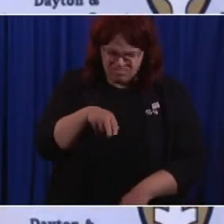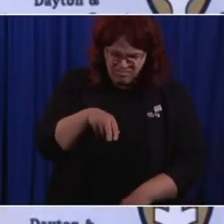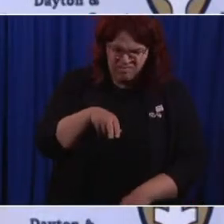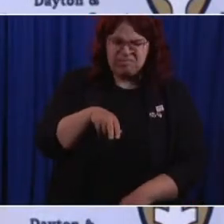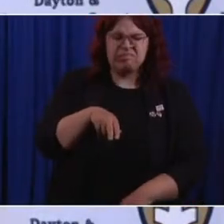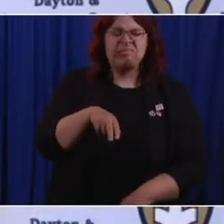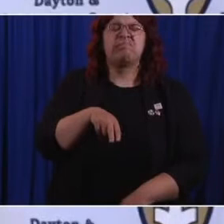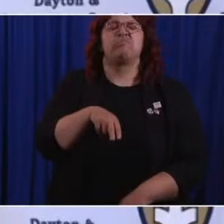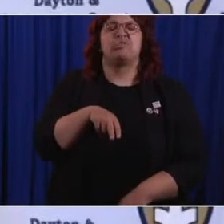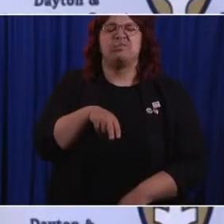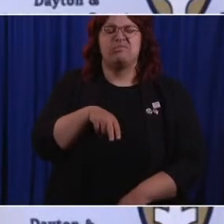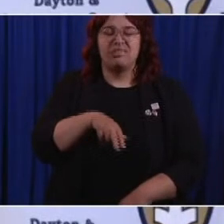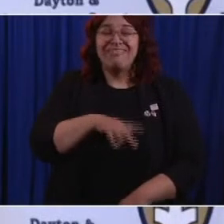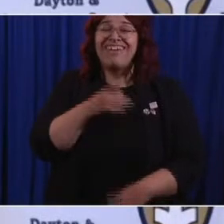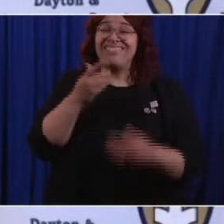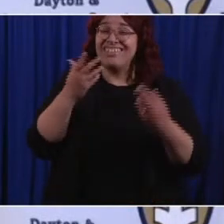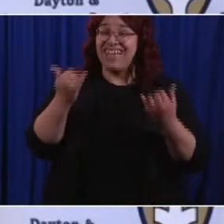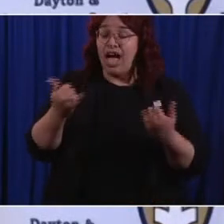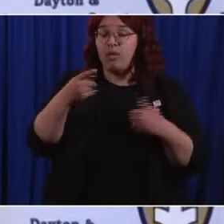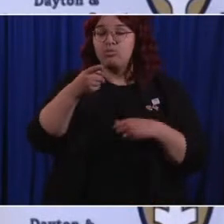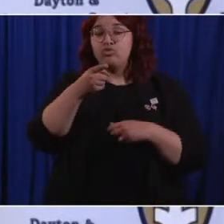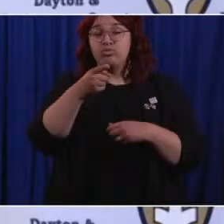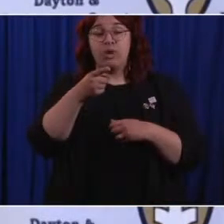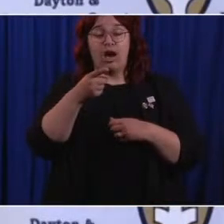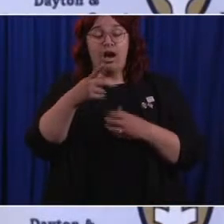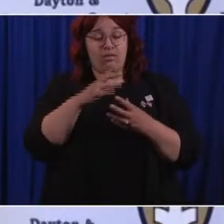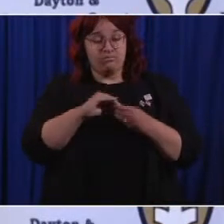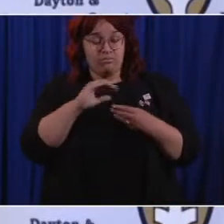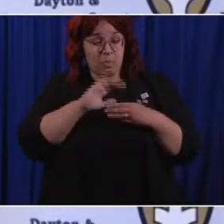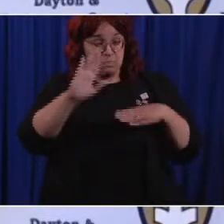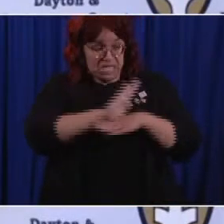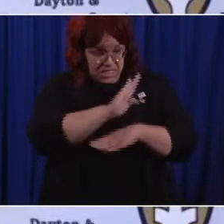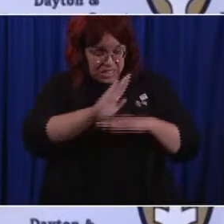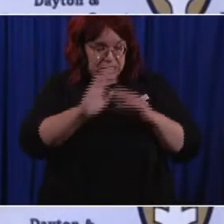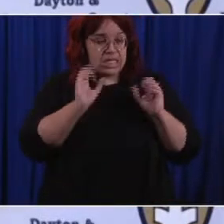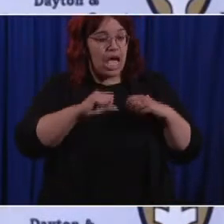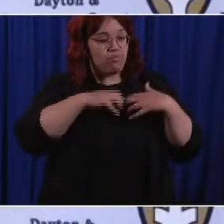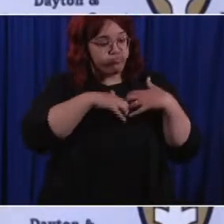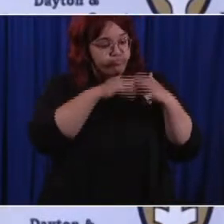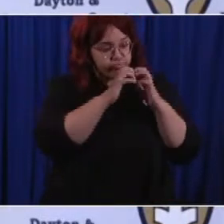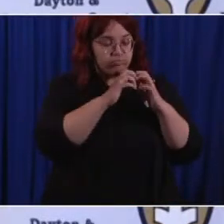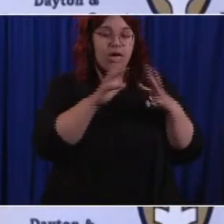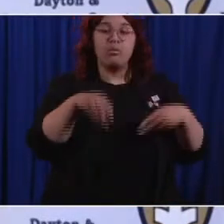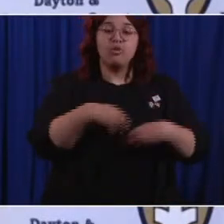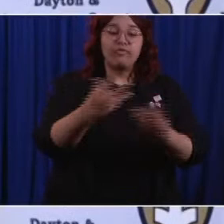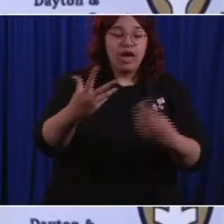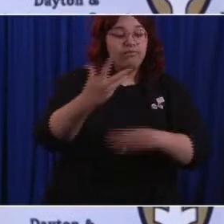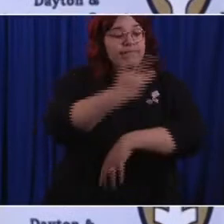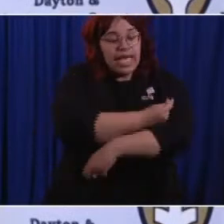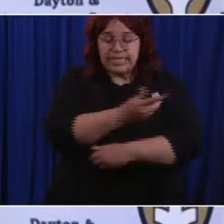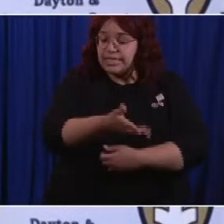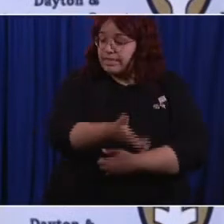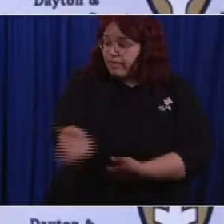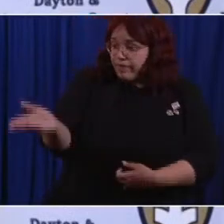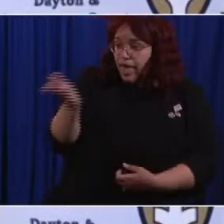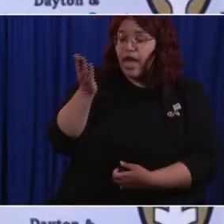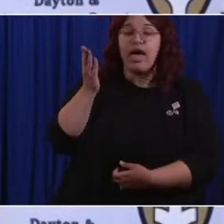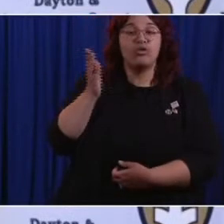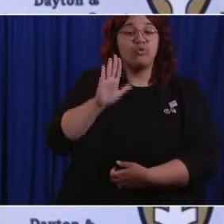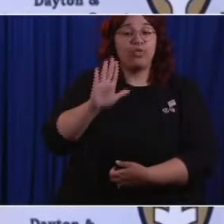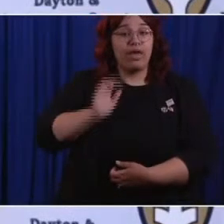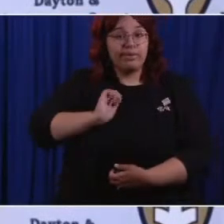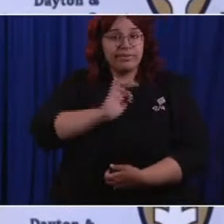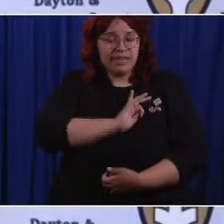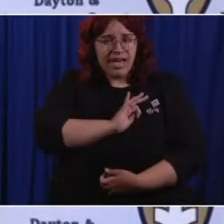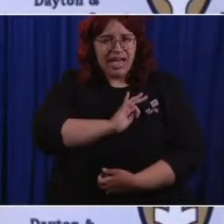clinics and they can, tell people that they have to get the vaccine, their employees, they can mandate that for their employees. But